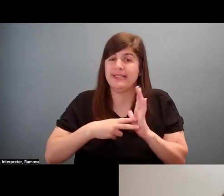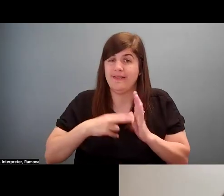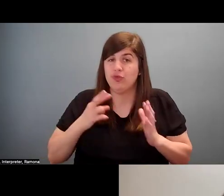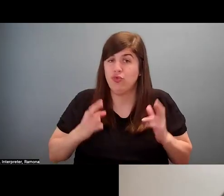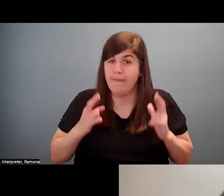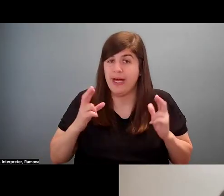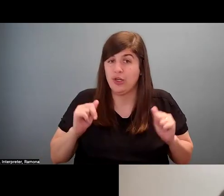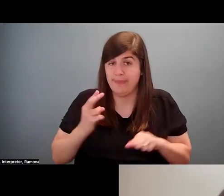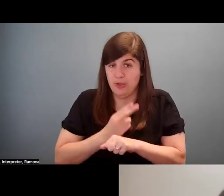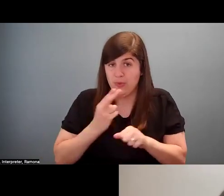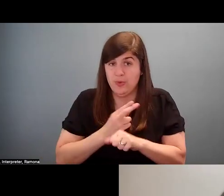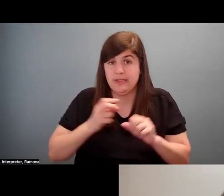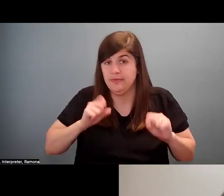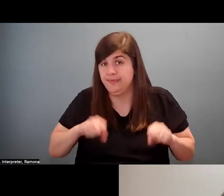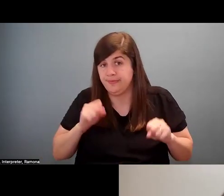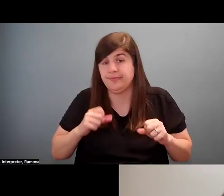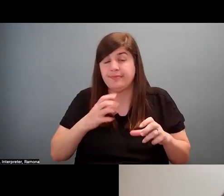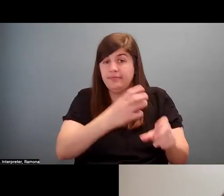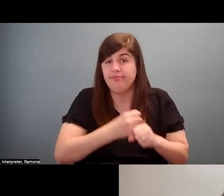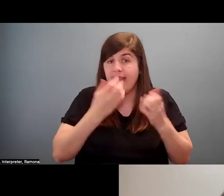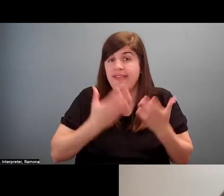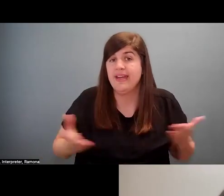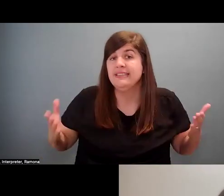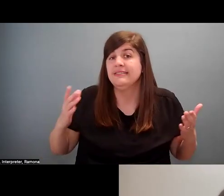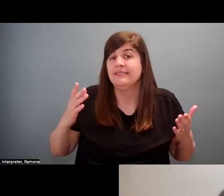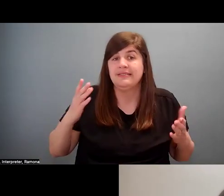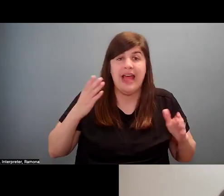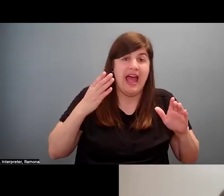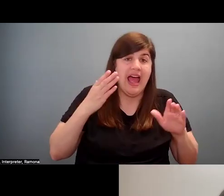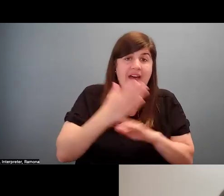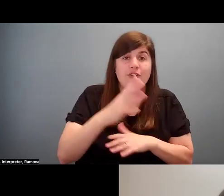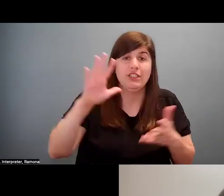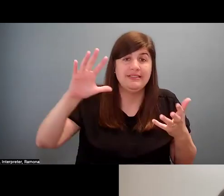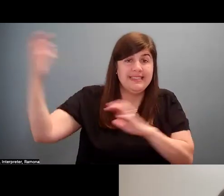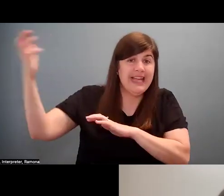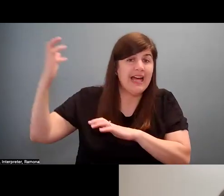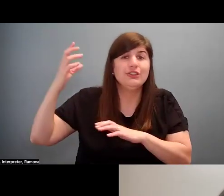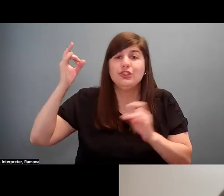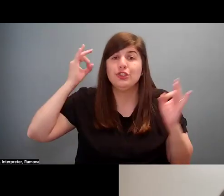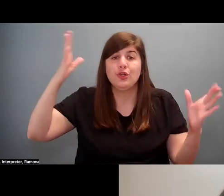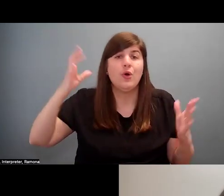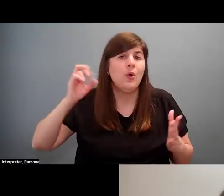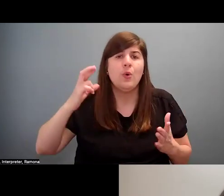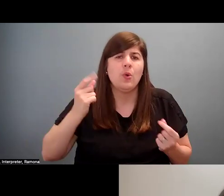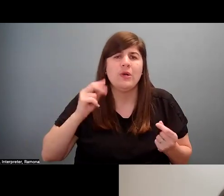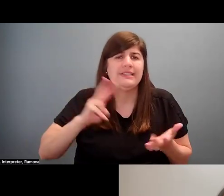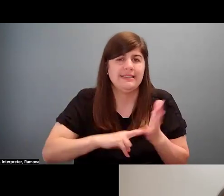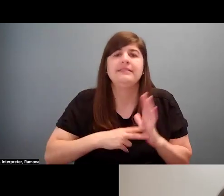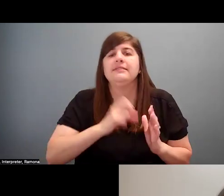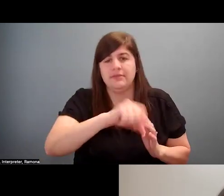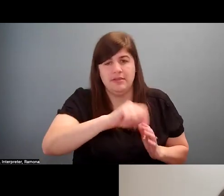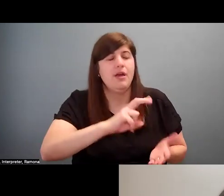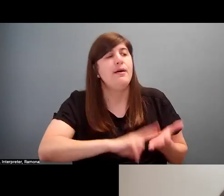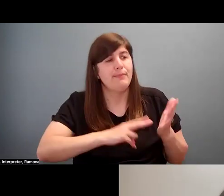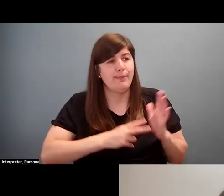it be used to potentially recover things after a disaster? What are your intended purposes? Yes, the